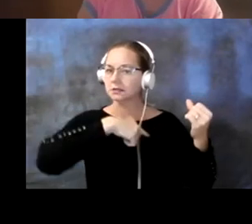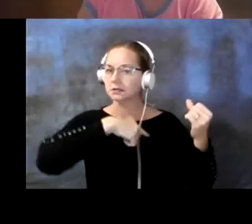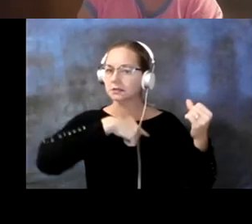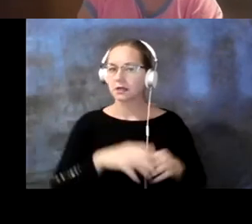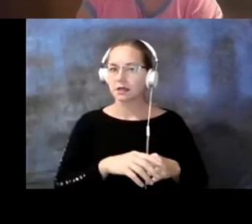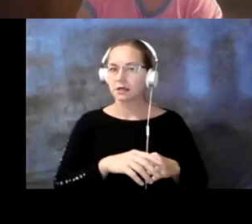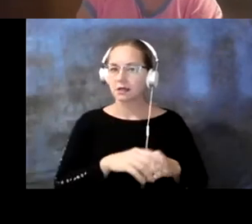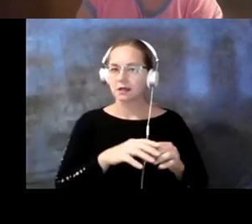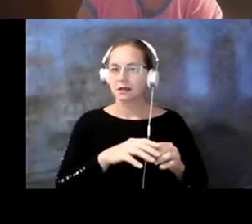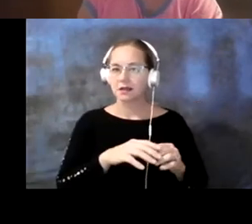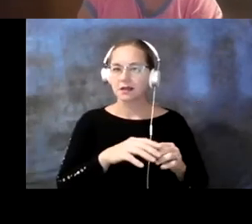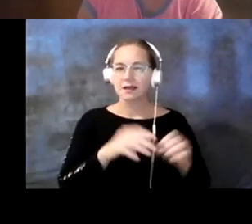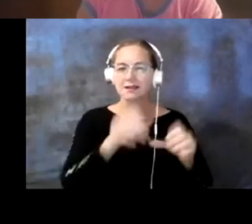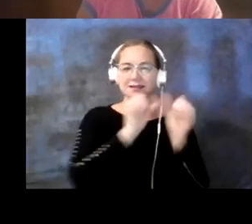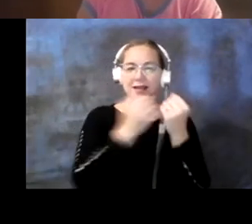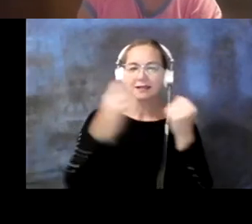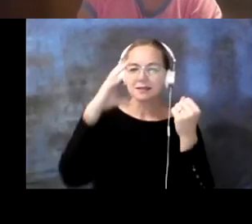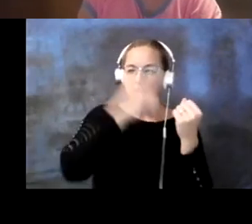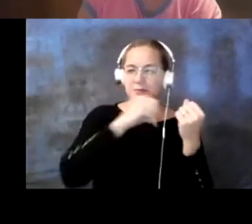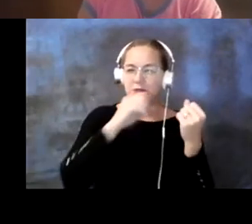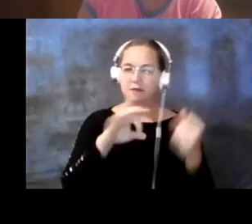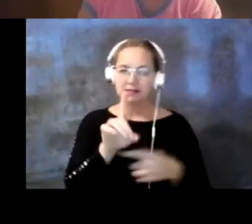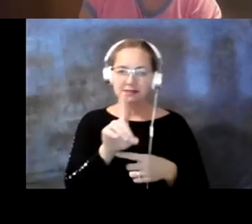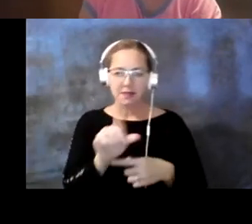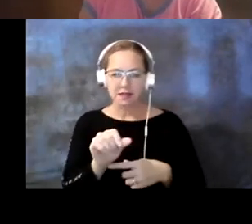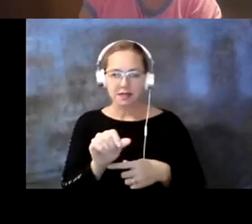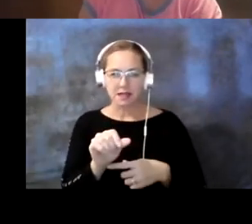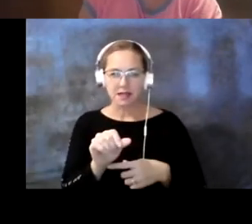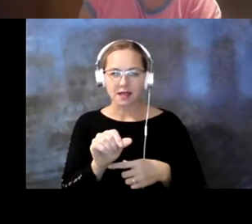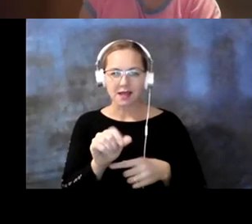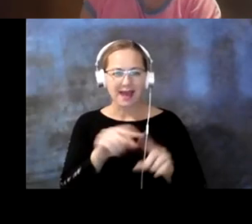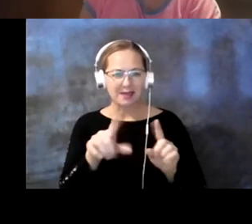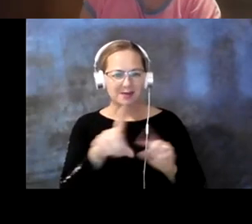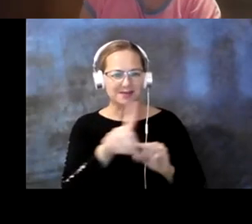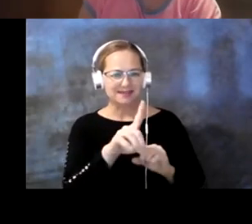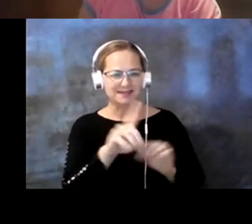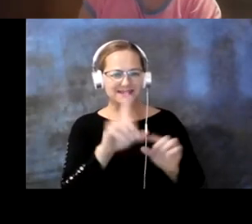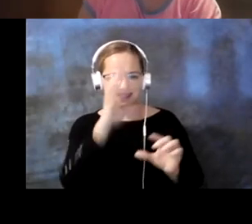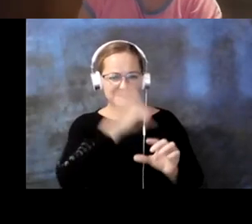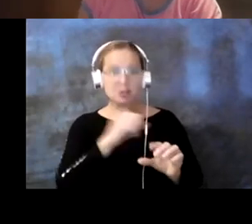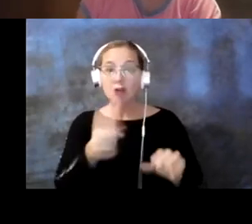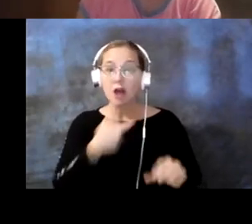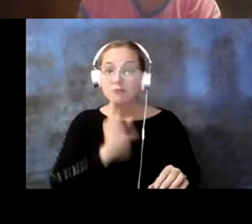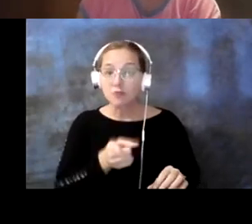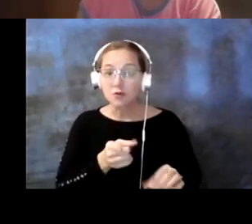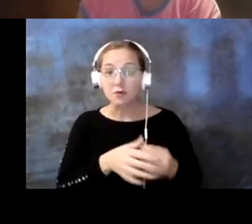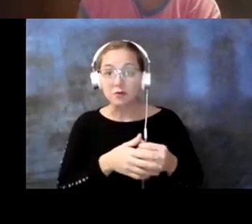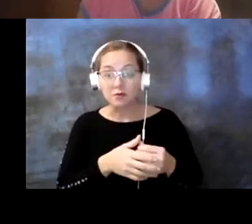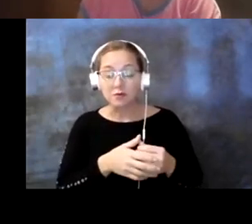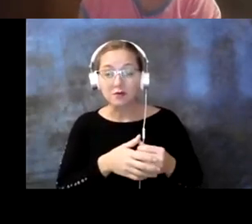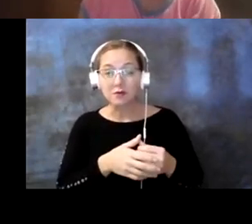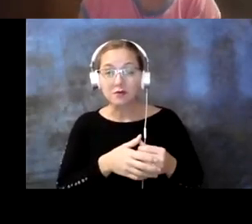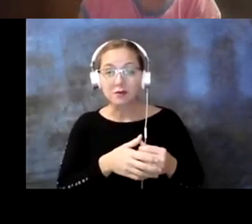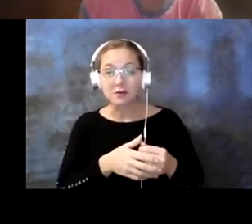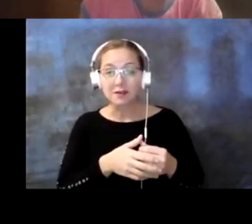regarding disability, and those assumptions are more than likely not true. But so it's